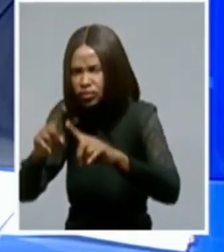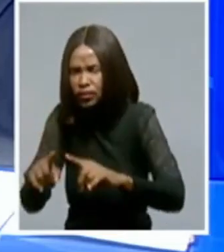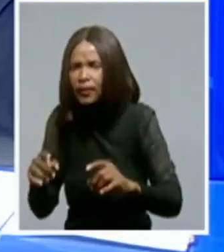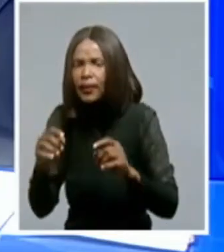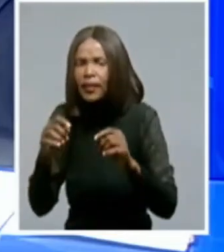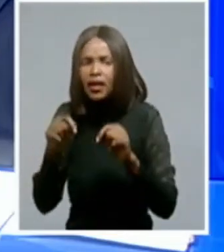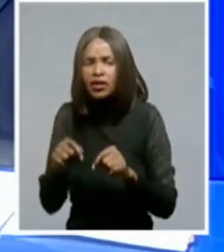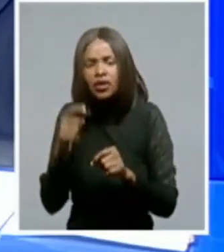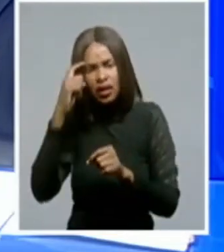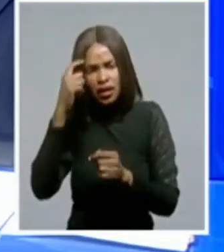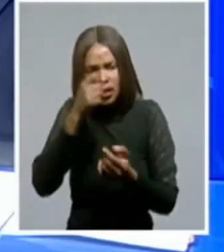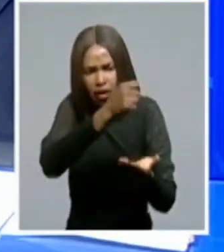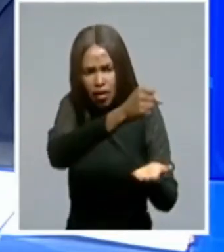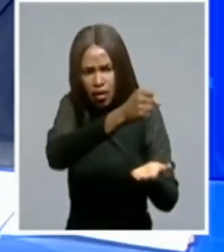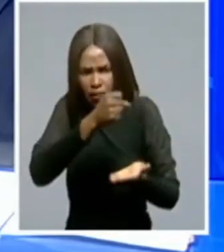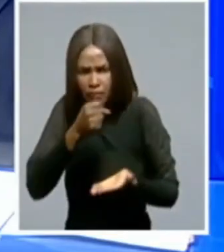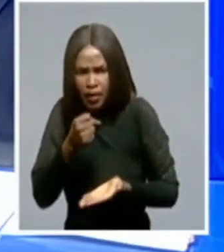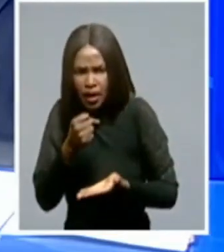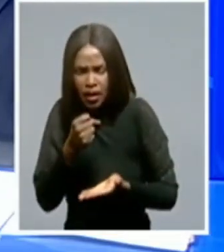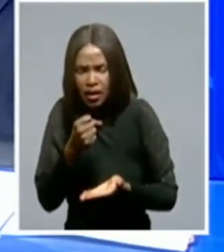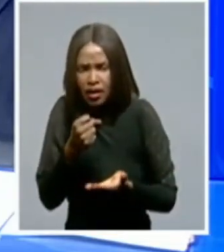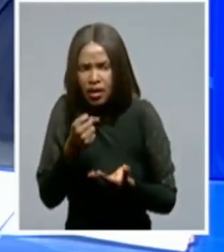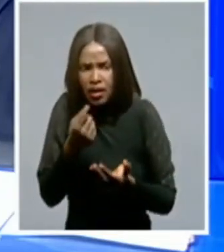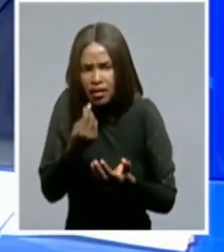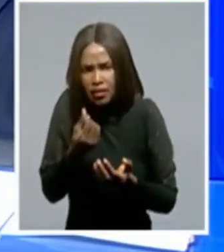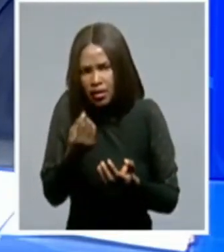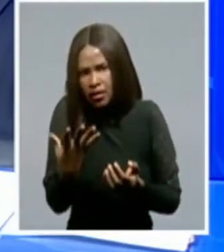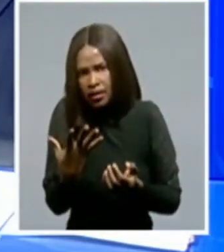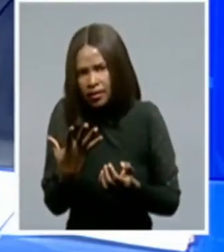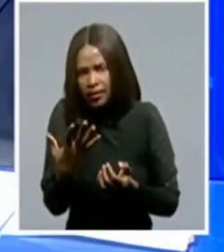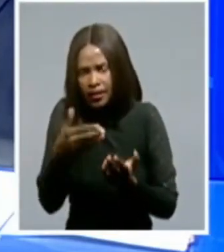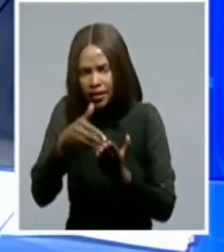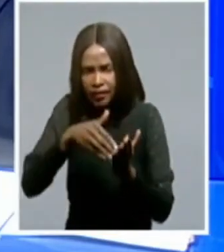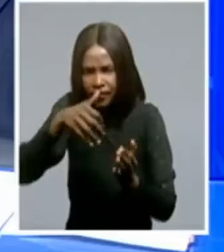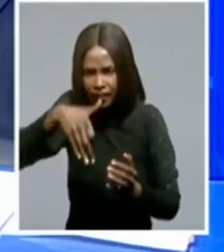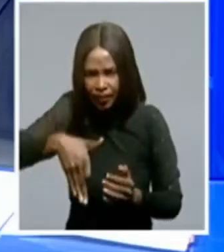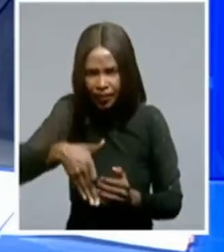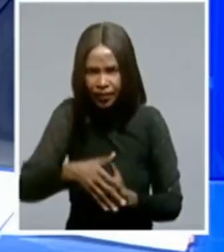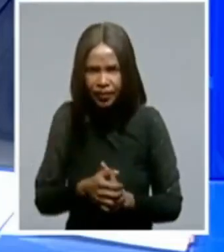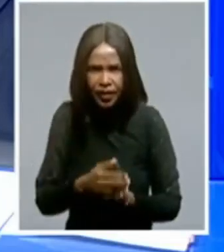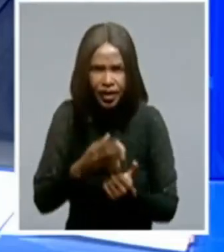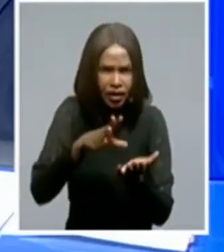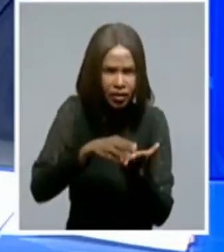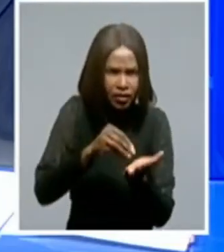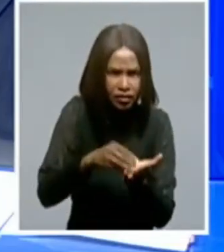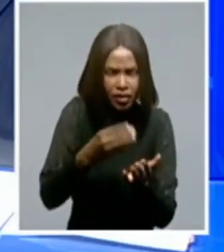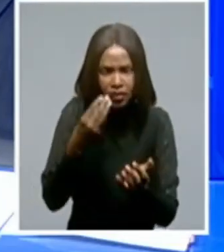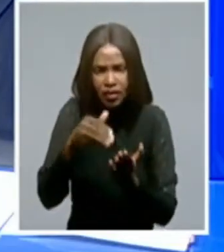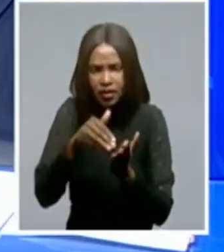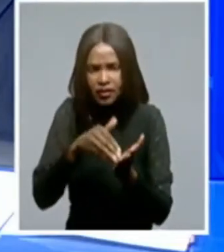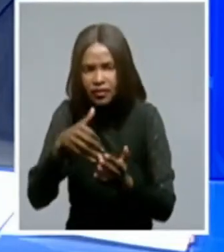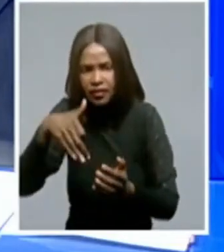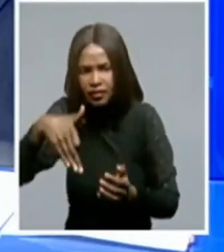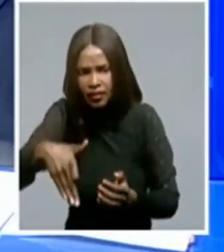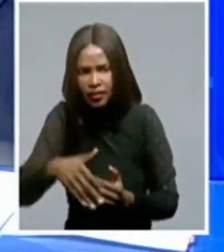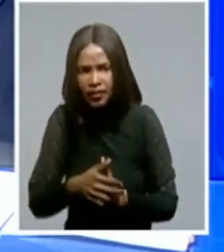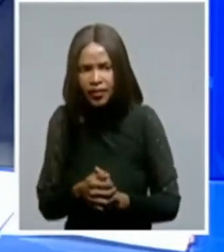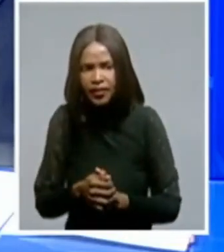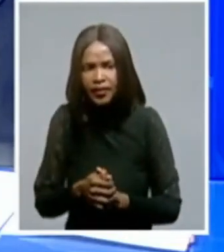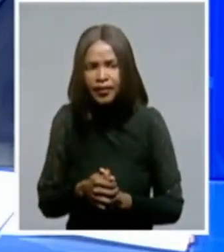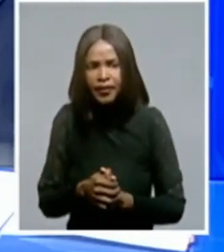how much of that have you gotten into your country in terms of cash deployed into your country, and then how many of